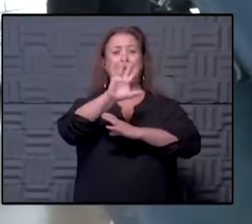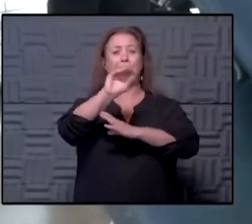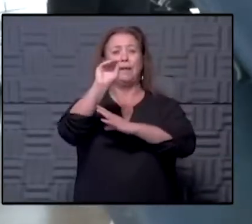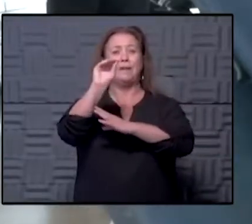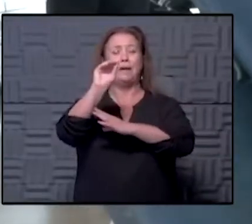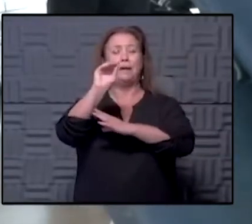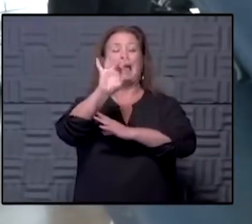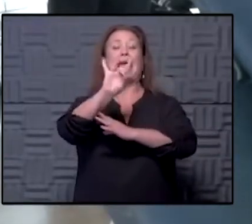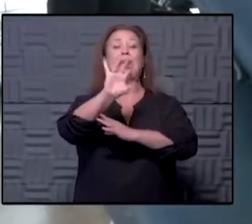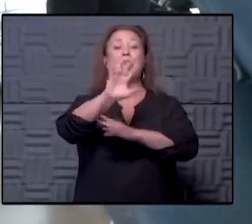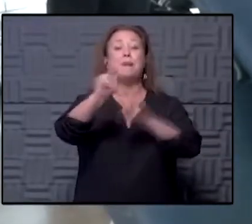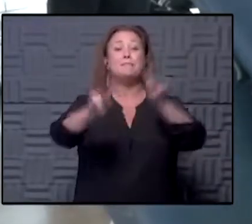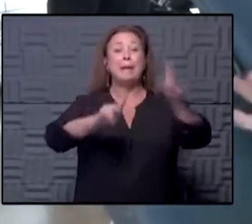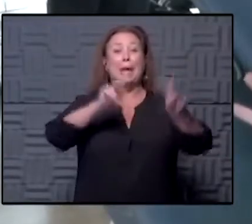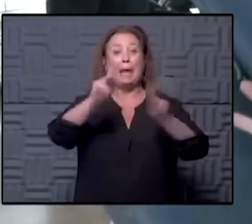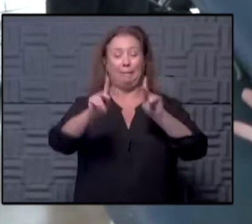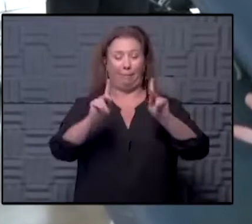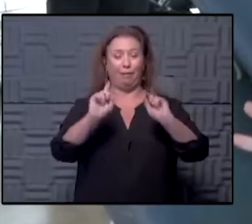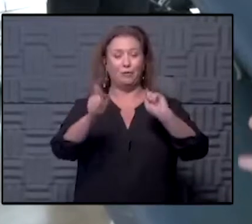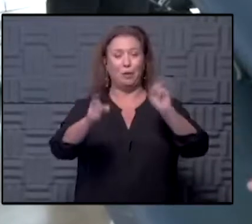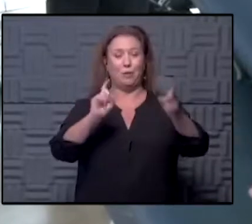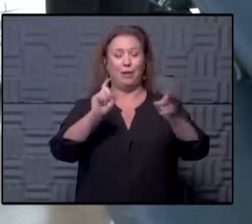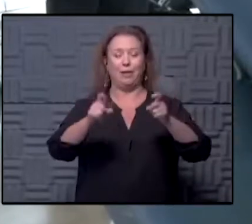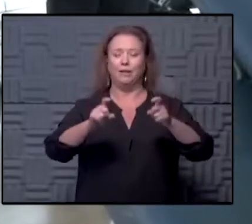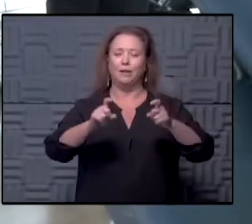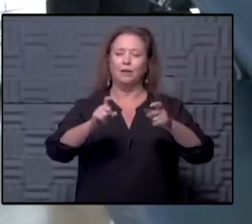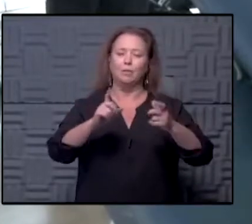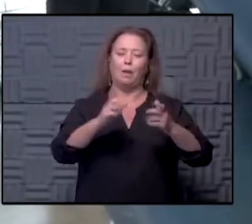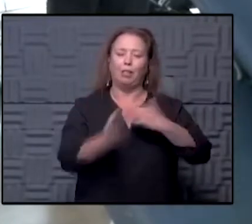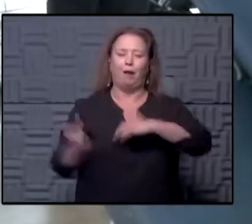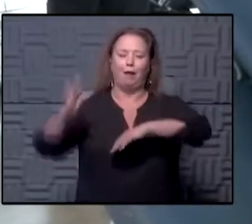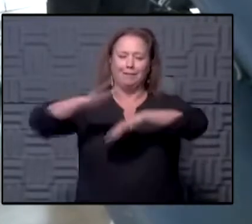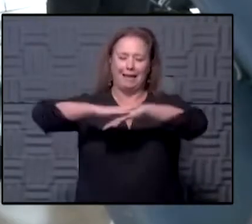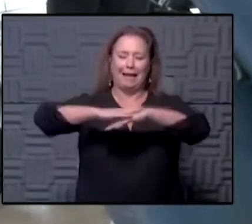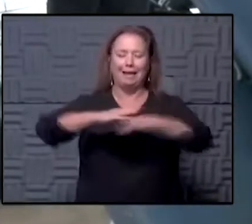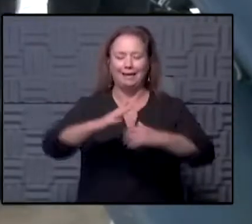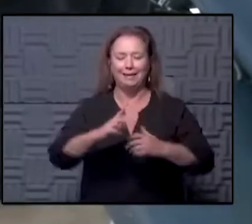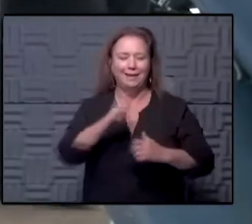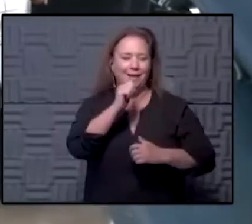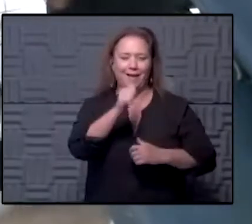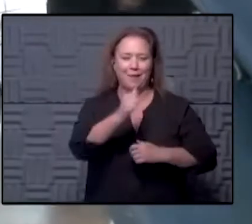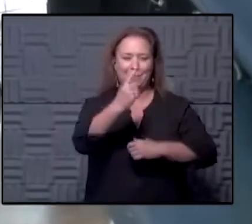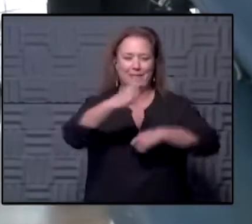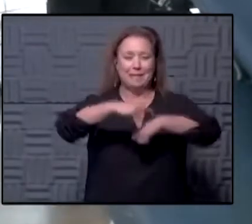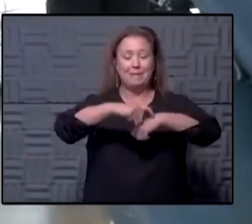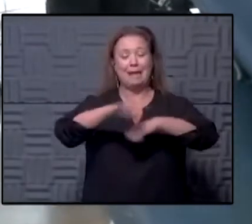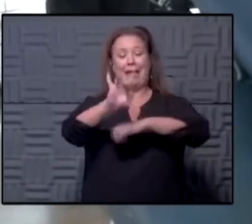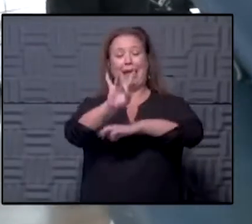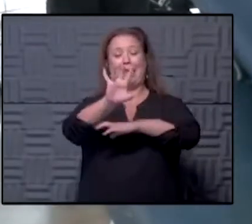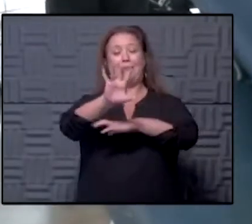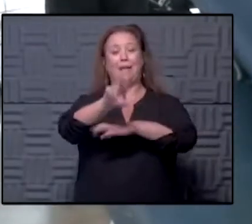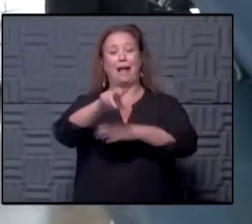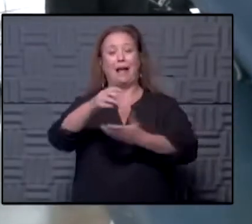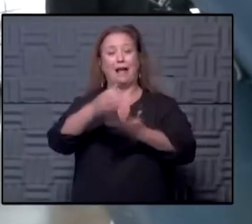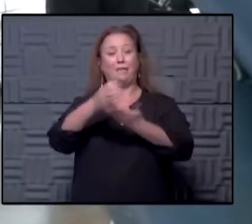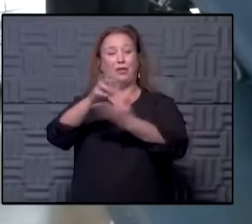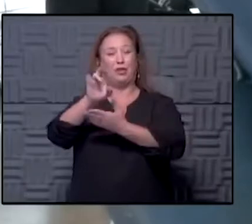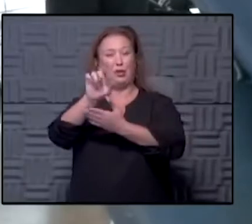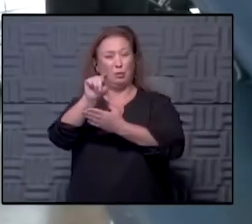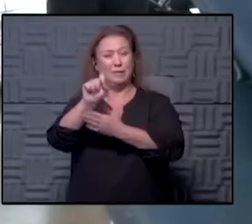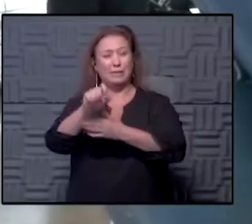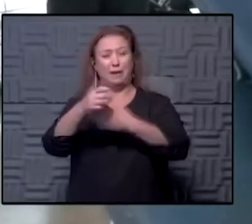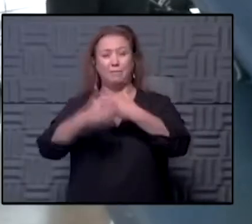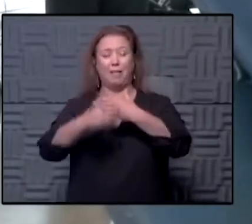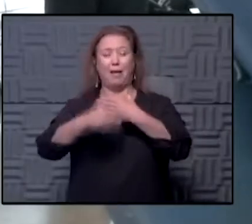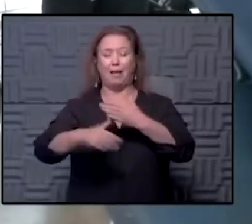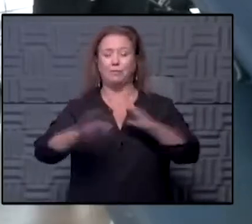room collecting, spread out over the course of the entire day. Of course. But we brought home 85 units of blood, so it was a great day,